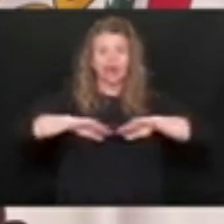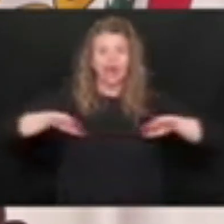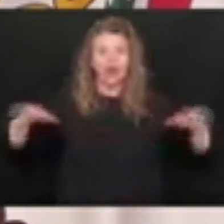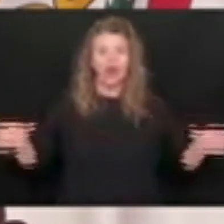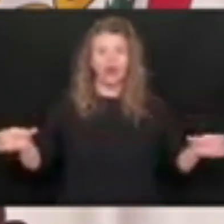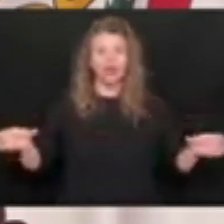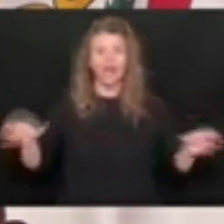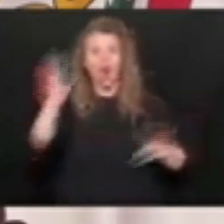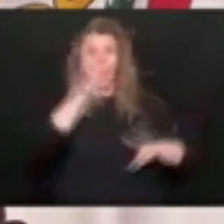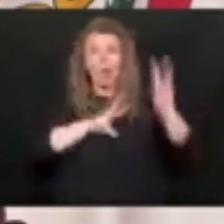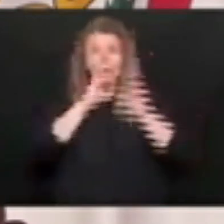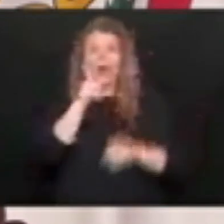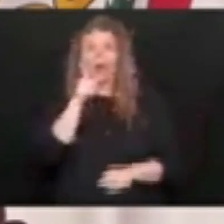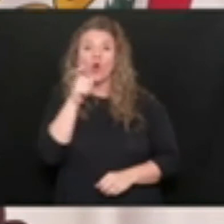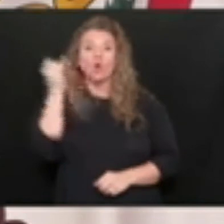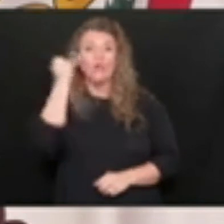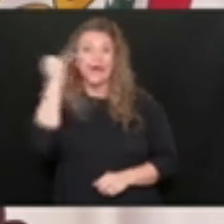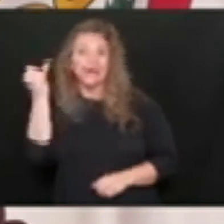every way.